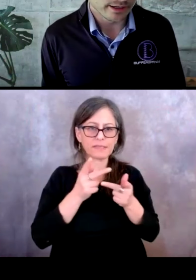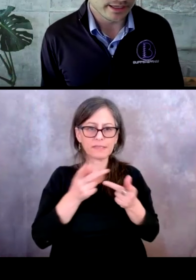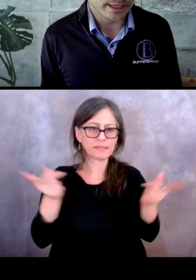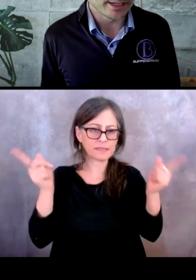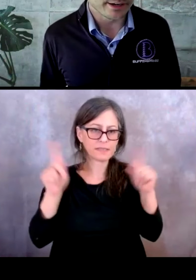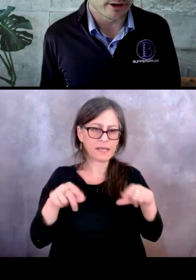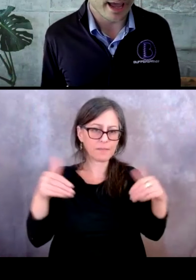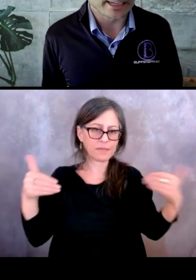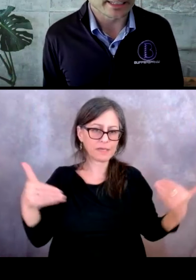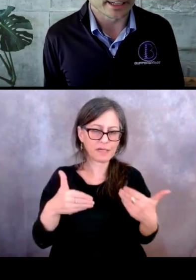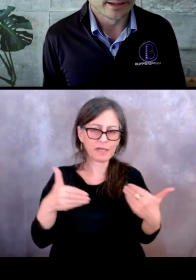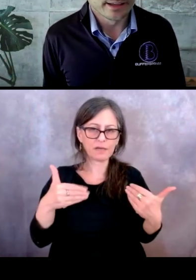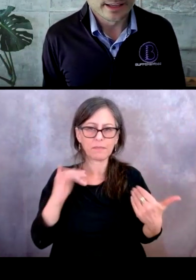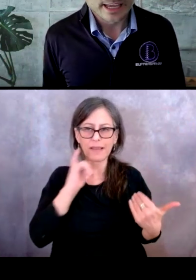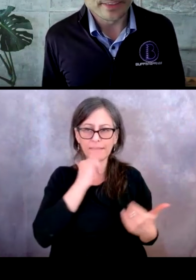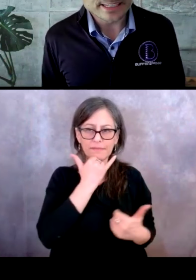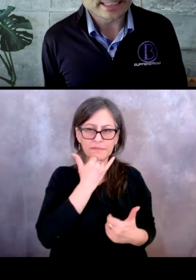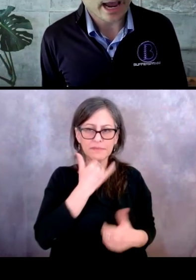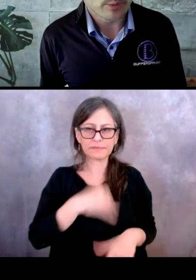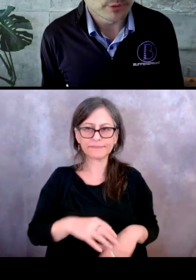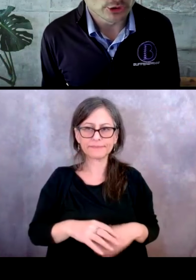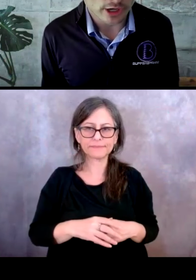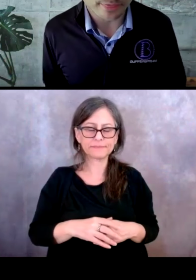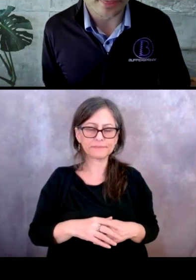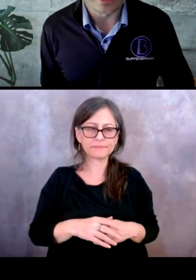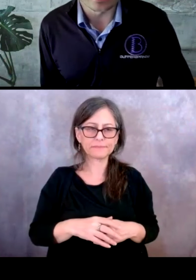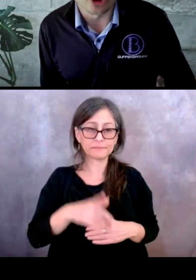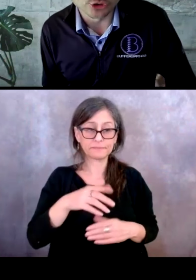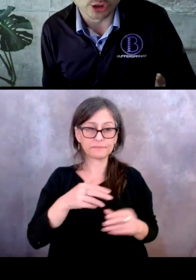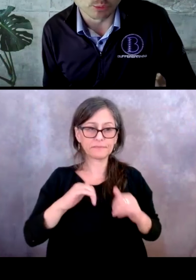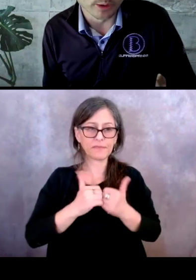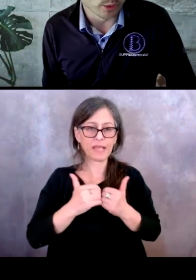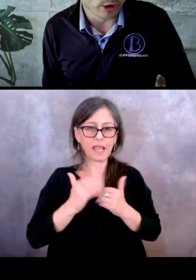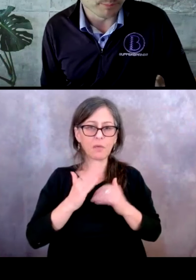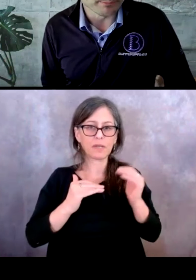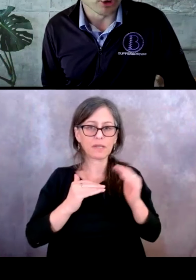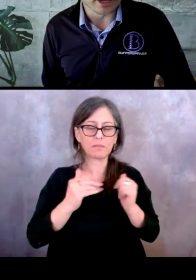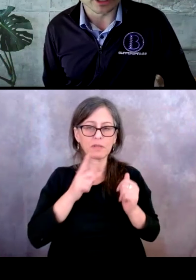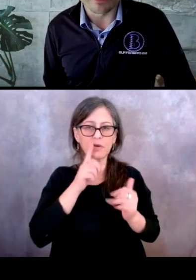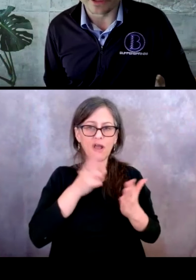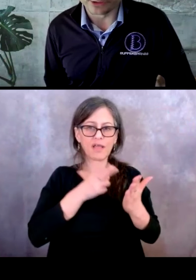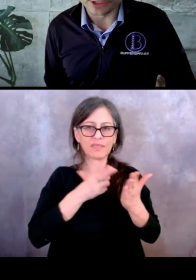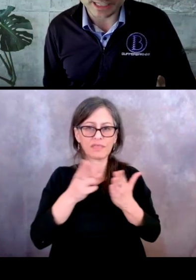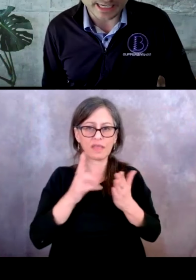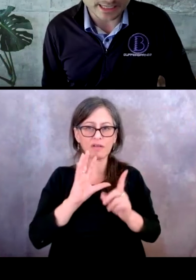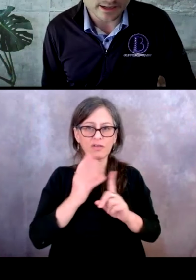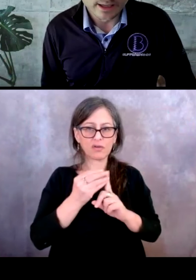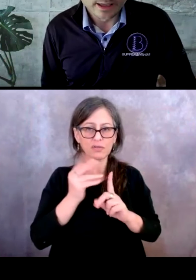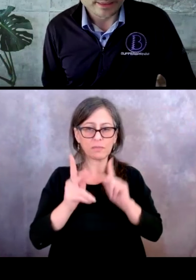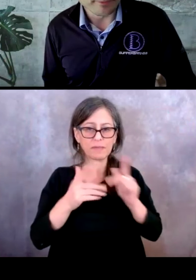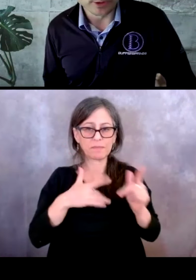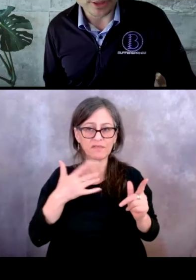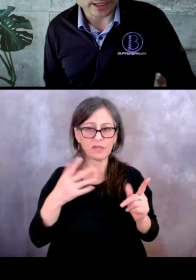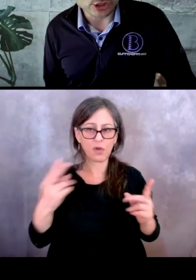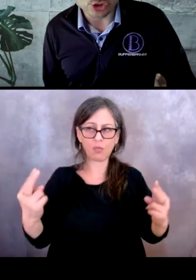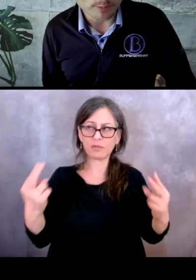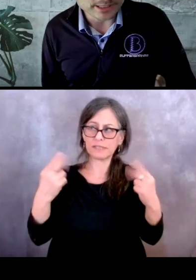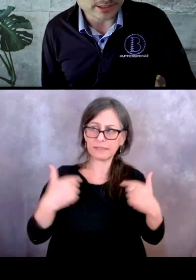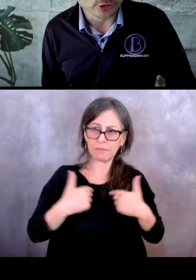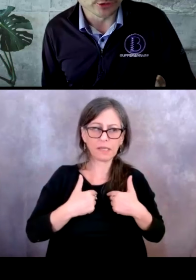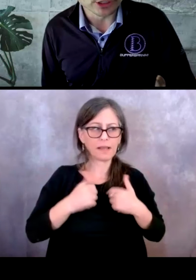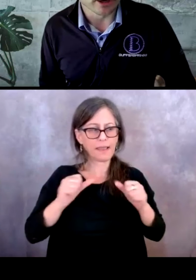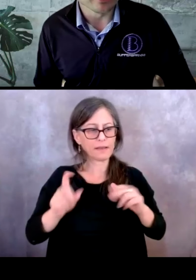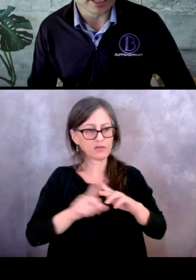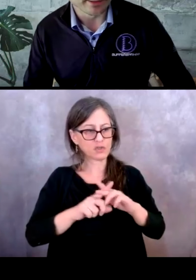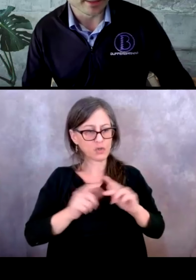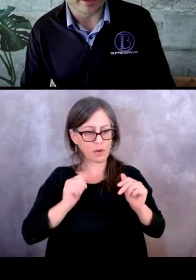here on accident. And this is how we build an authentic culture, one where our people actually feel seen. They feel that they can show up as